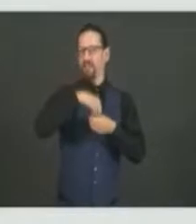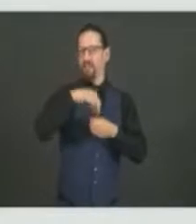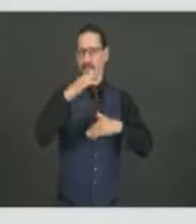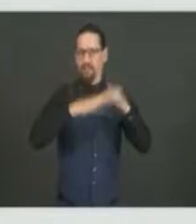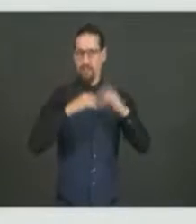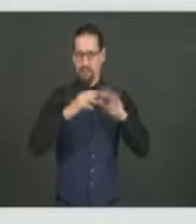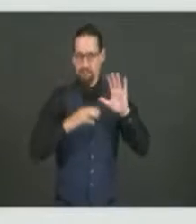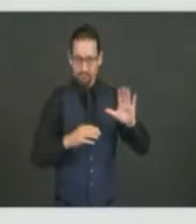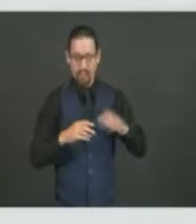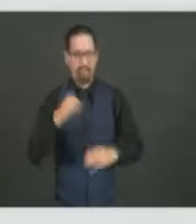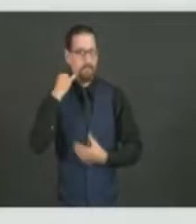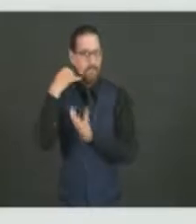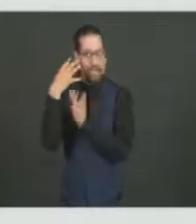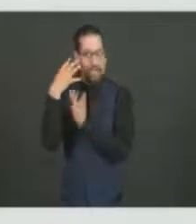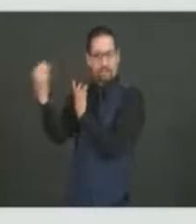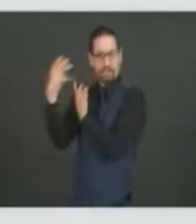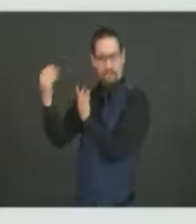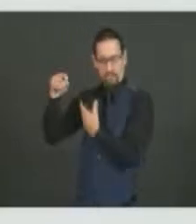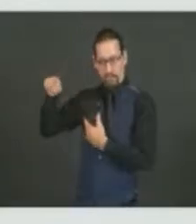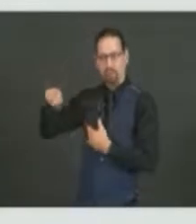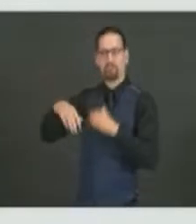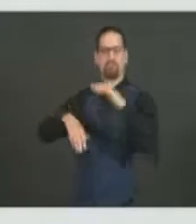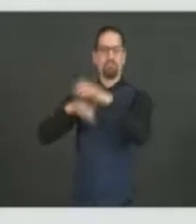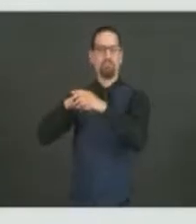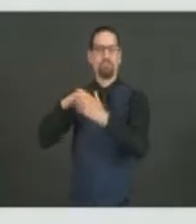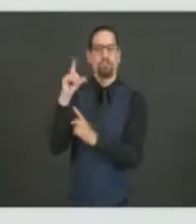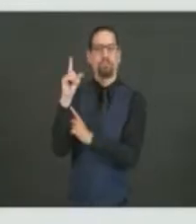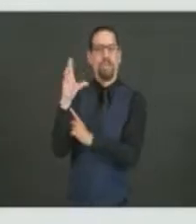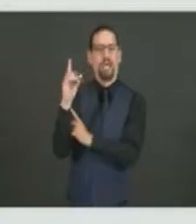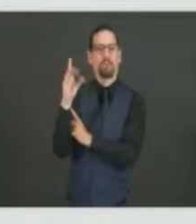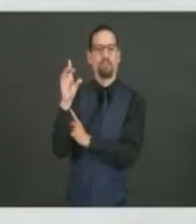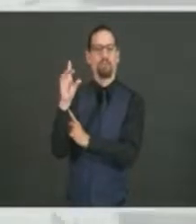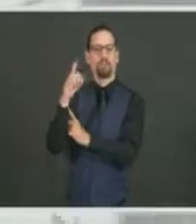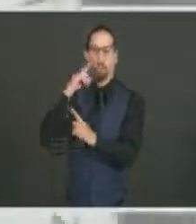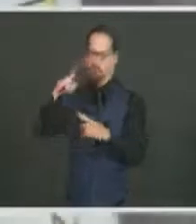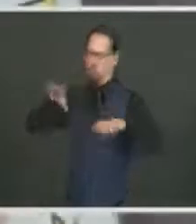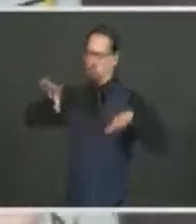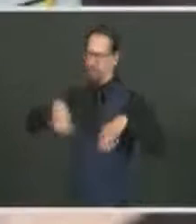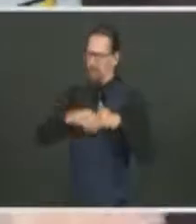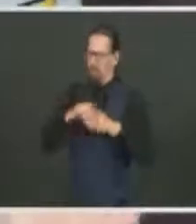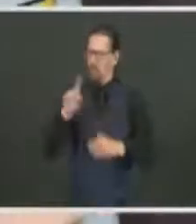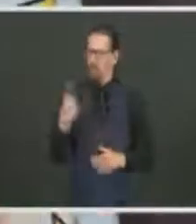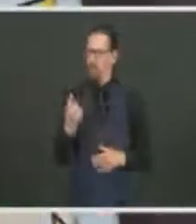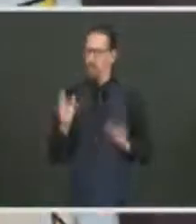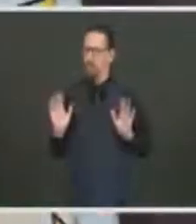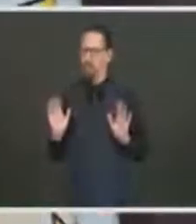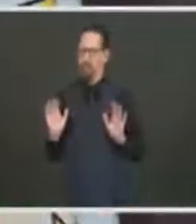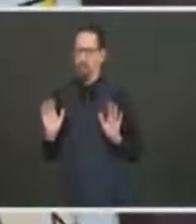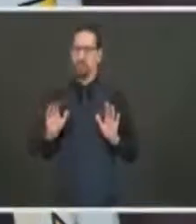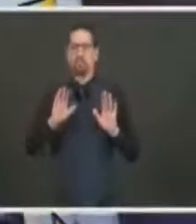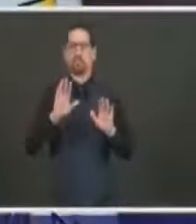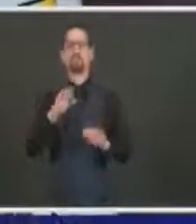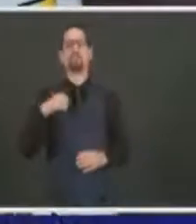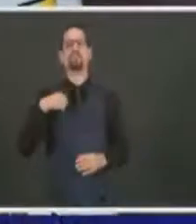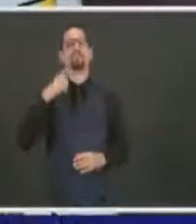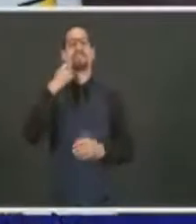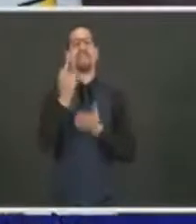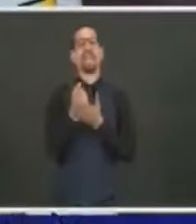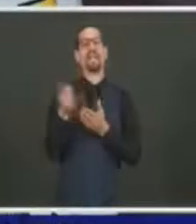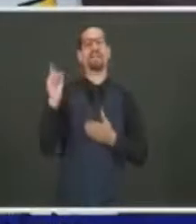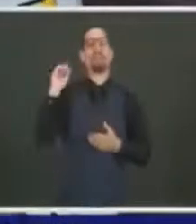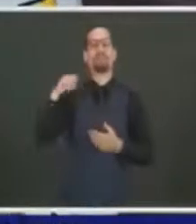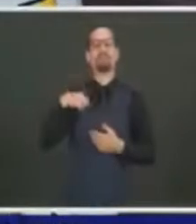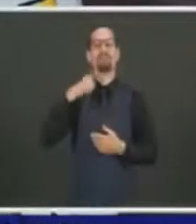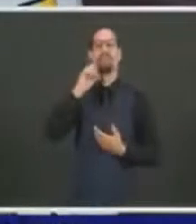outdoors. Now, I want to say this. I recognize that a week ago, I said the numbers could